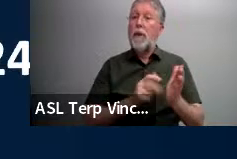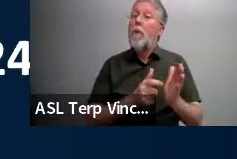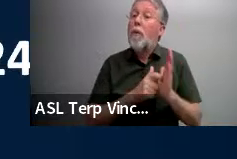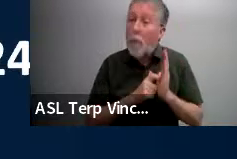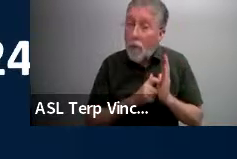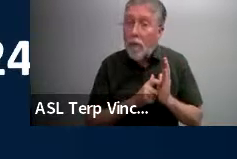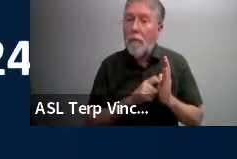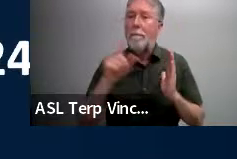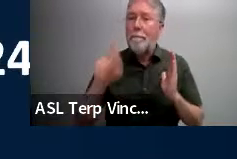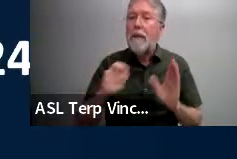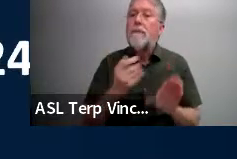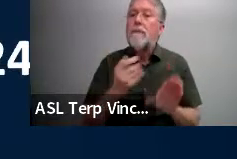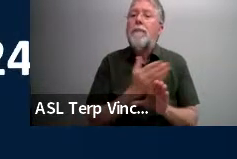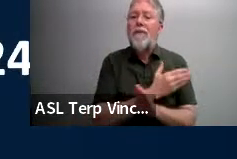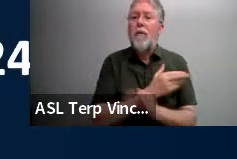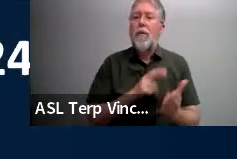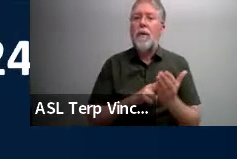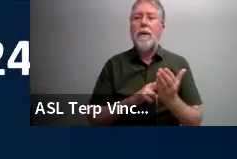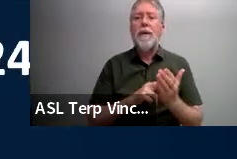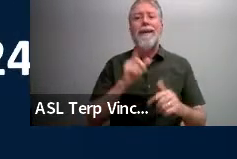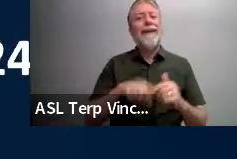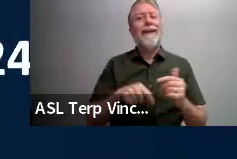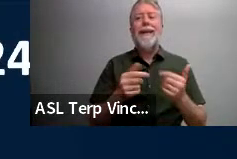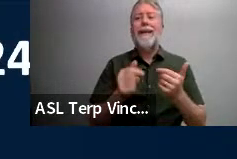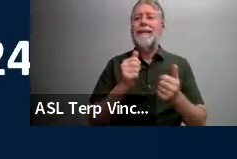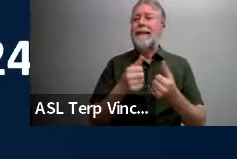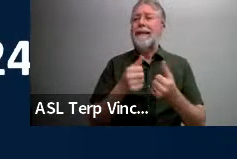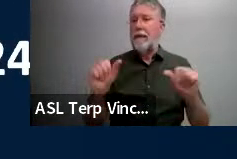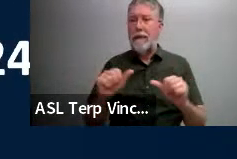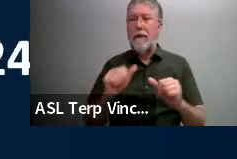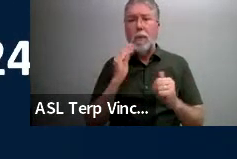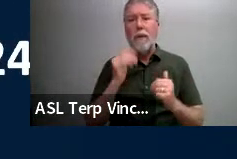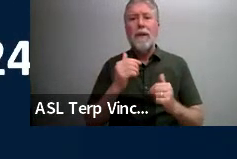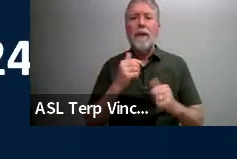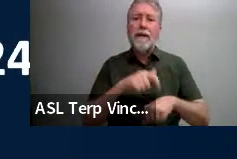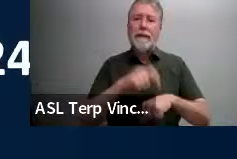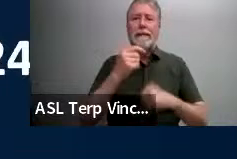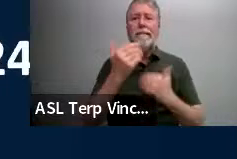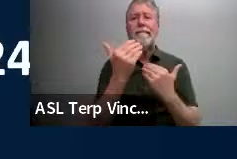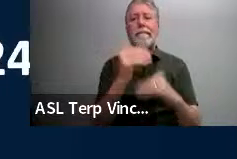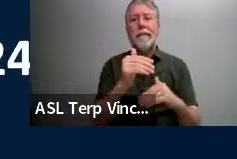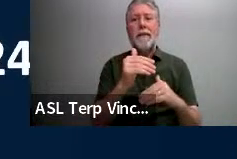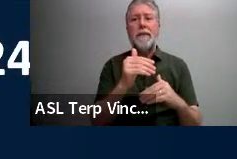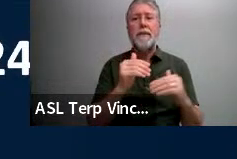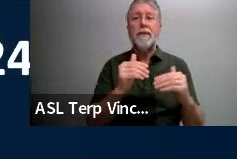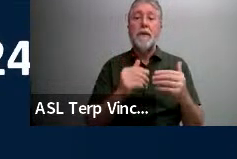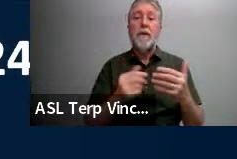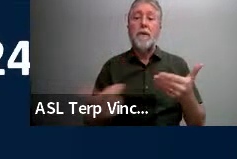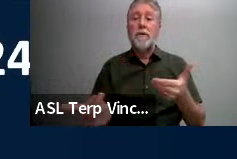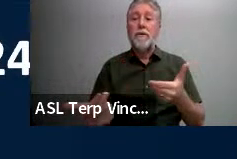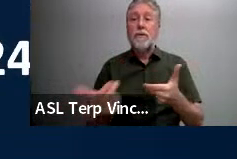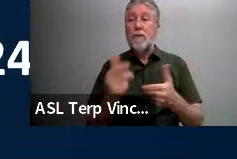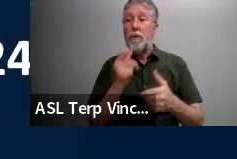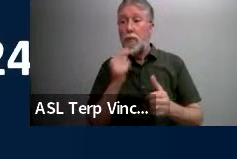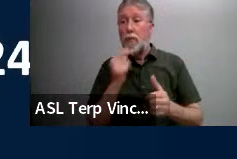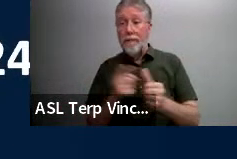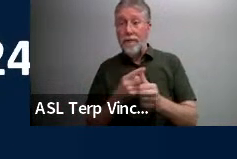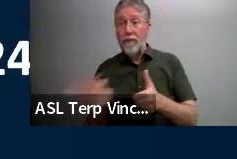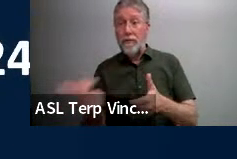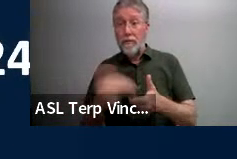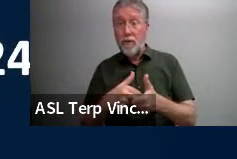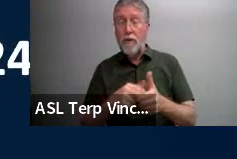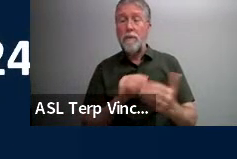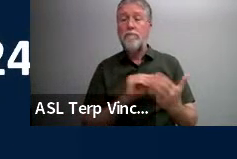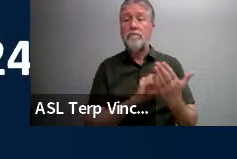required. Space is limited, and we will take our registrants on a first-come, first-served basis and